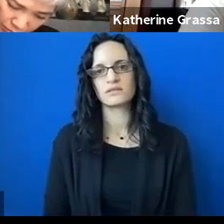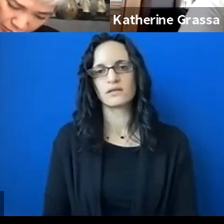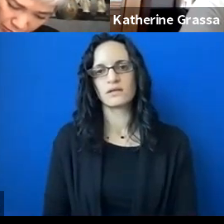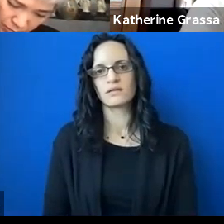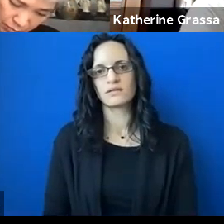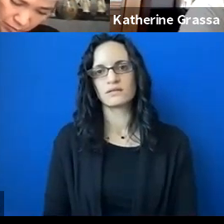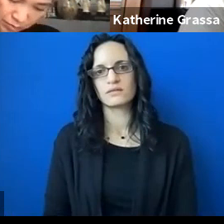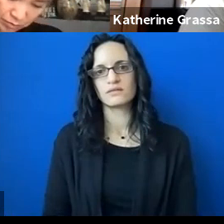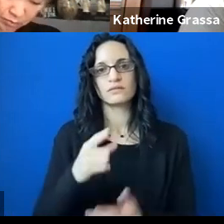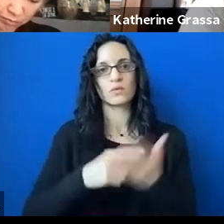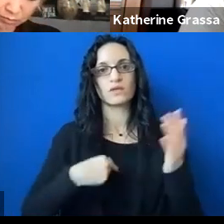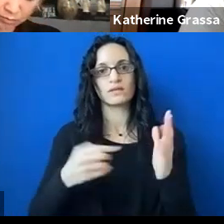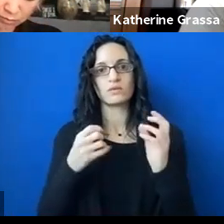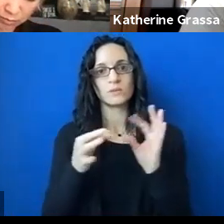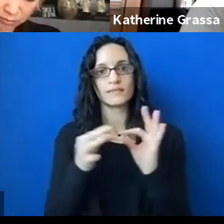What I want to say is